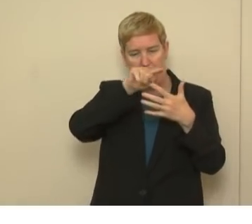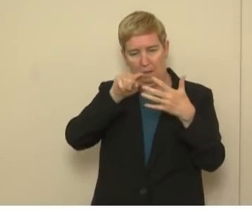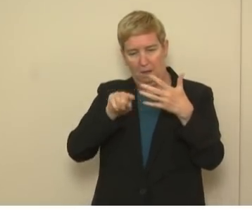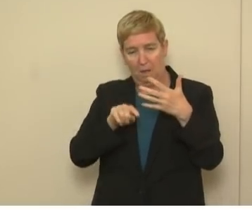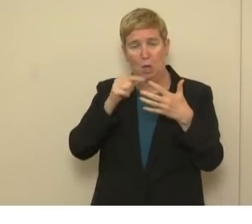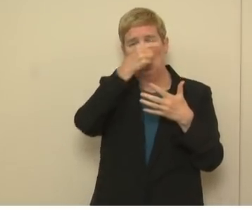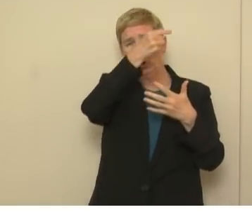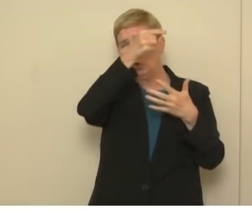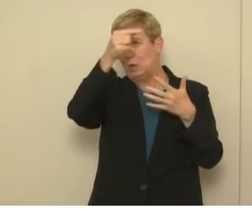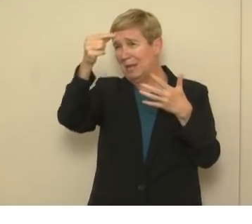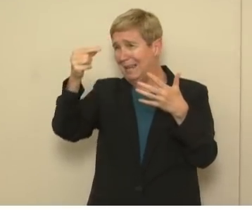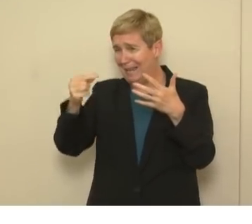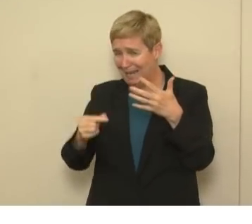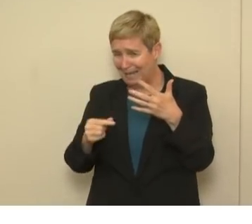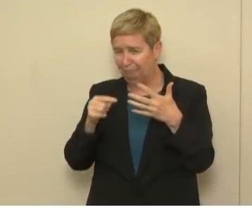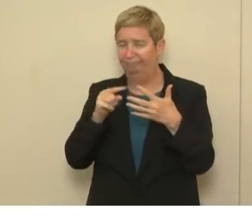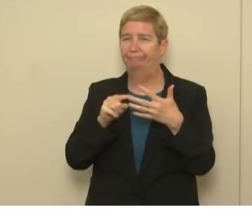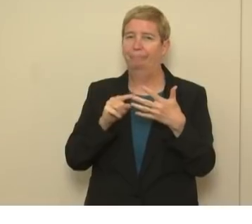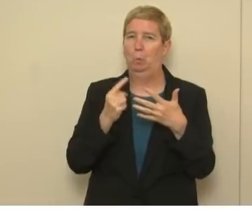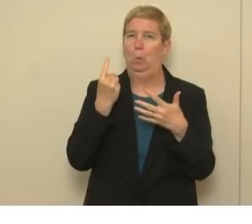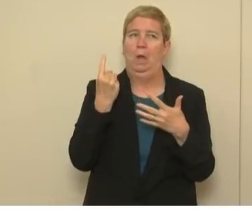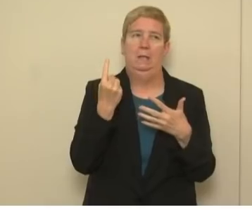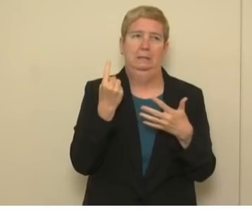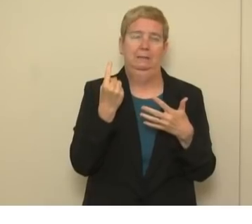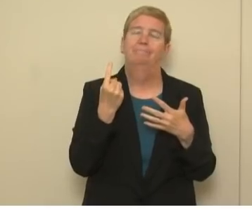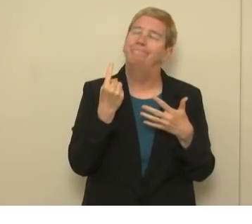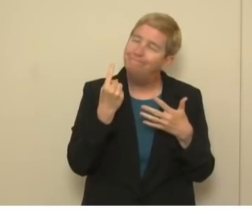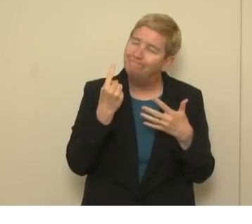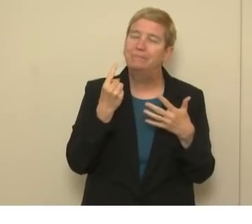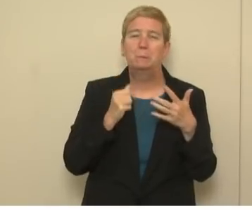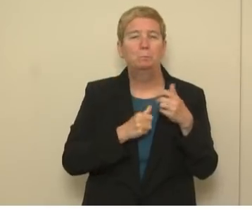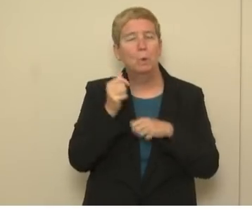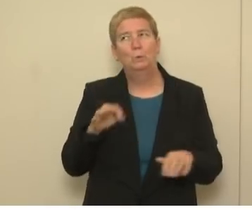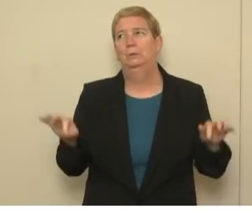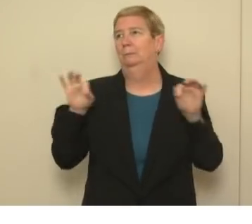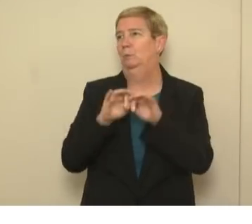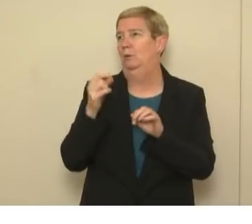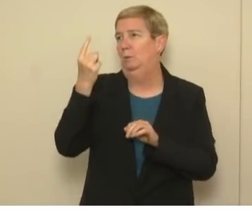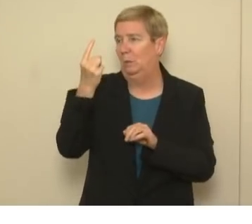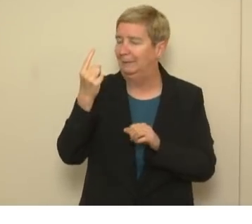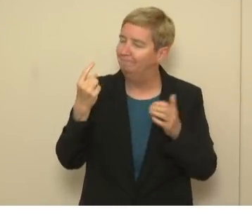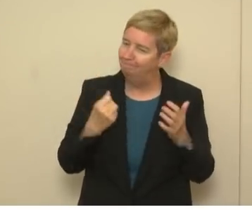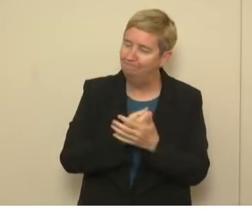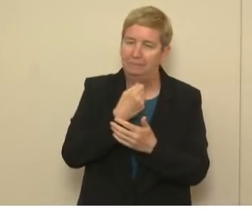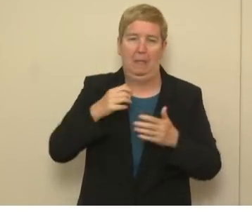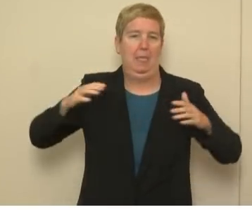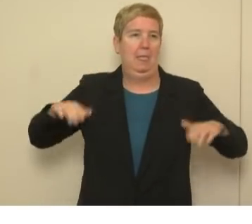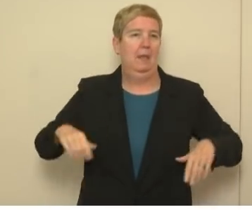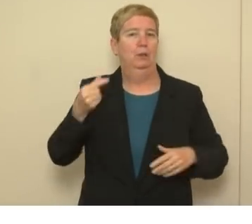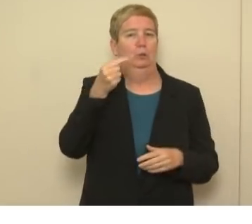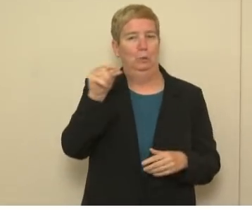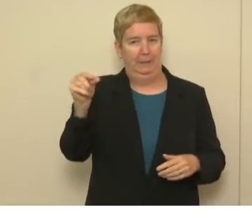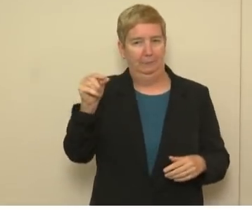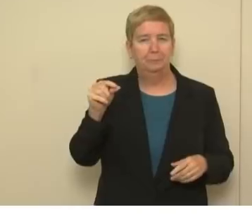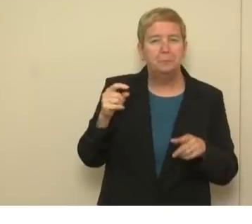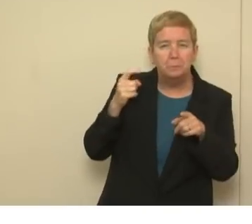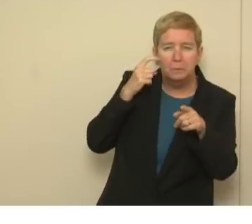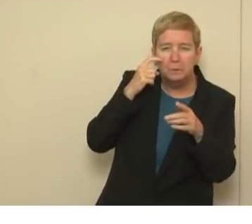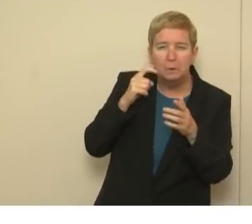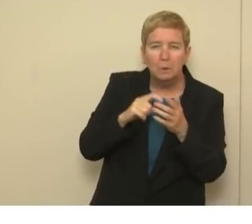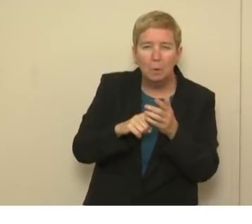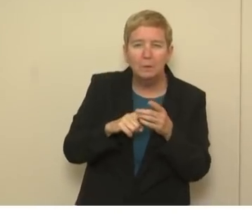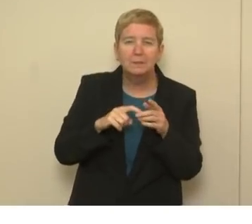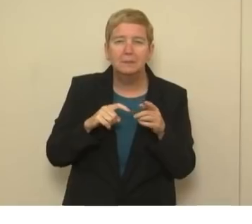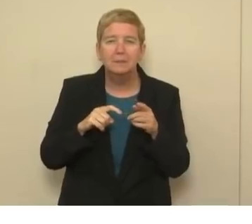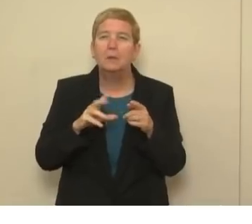realizing is the most important measure, and if I could please have the next slide, it's the blue and purple one, so let's